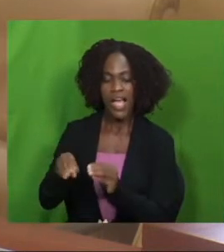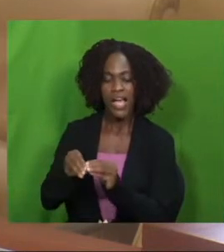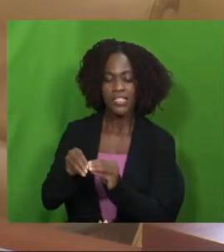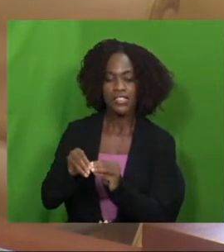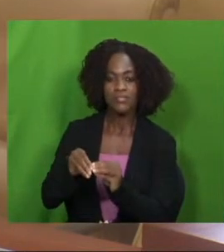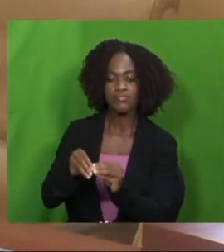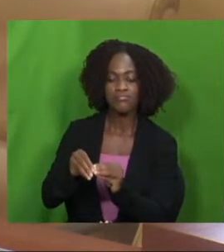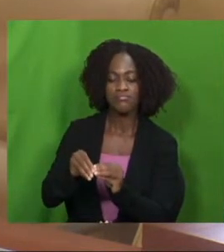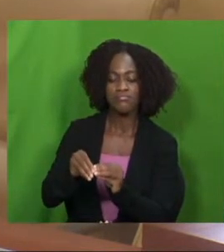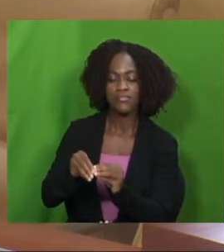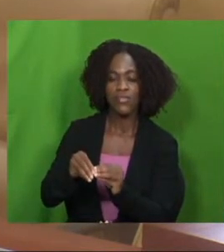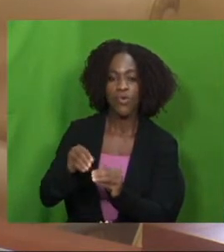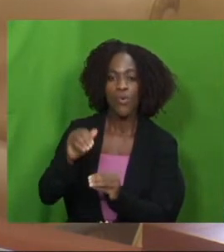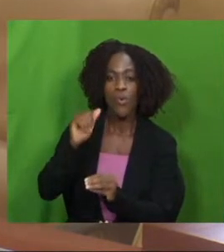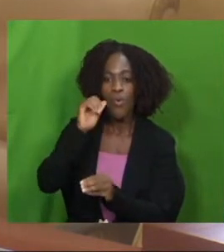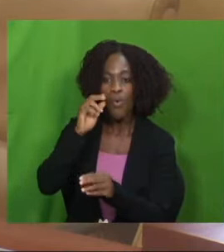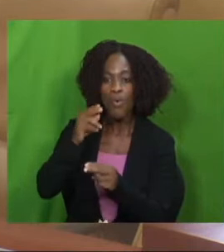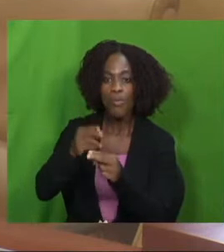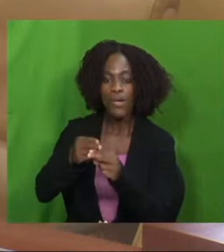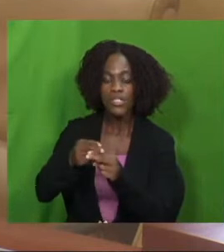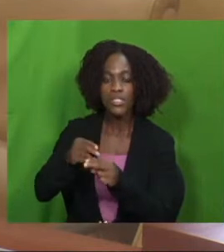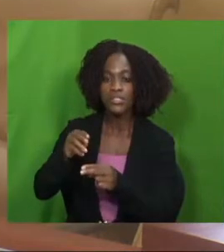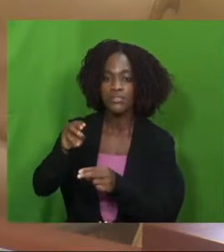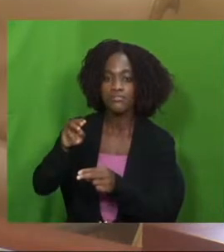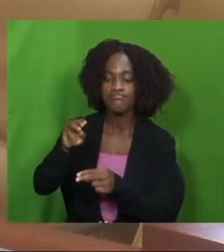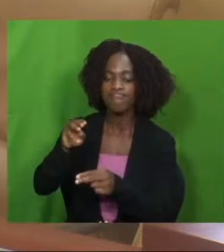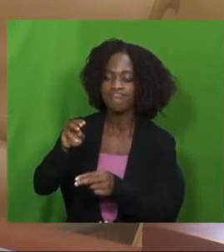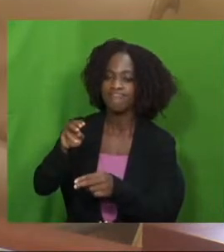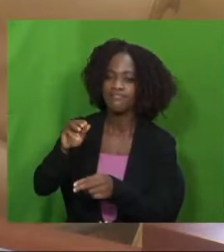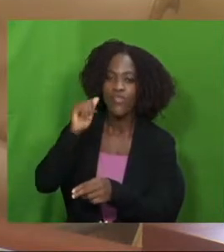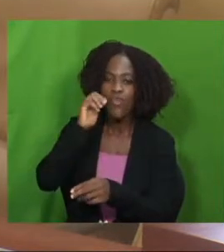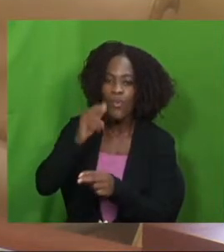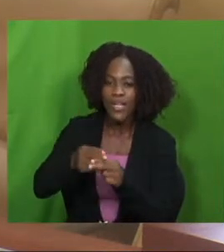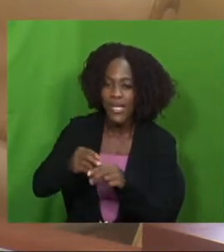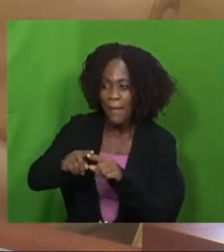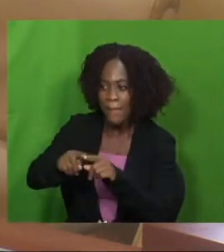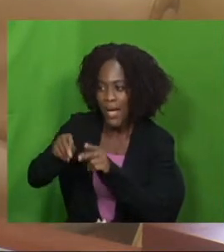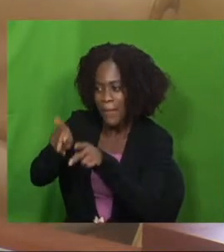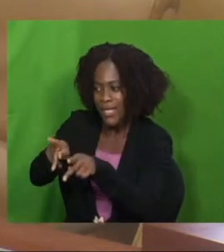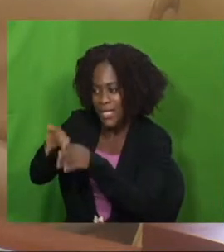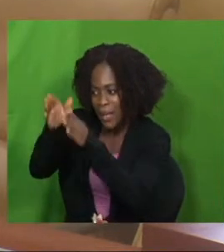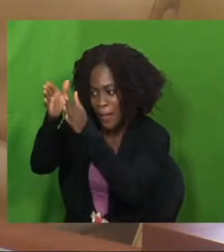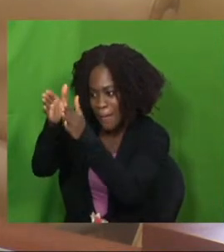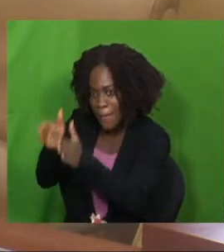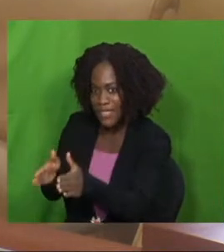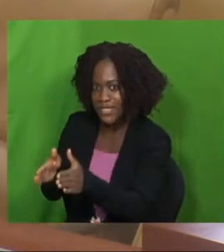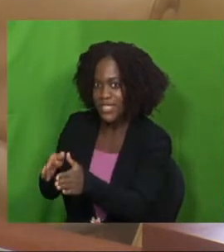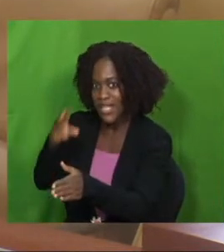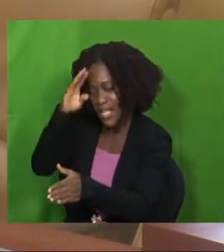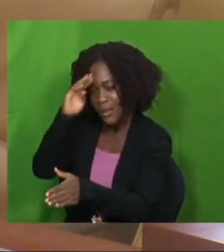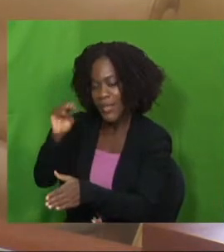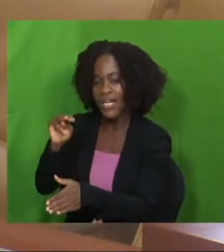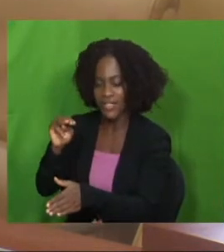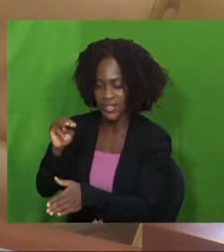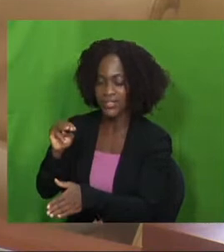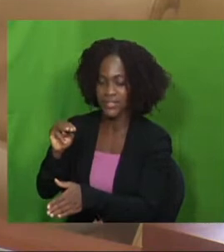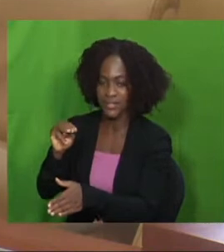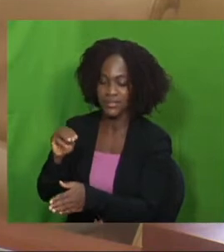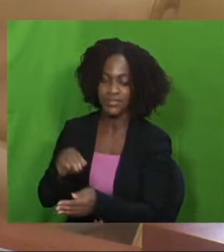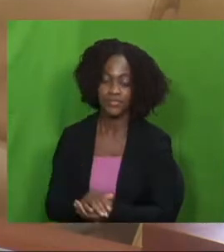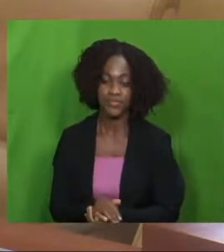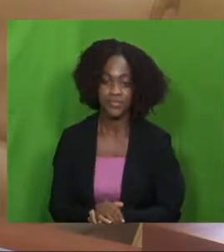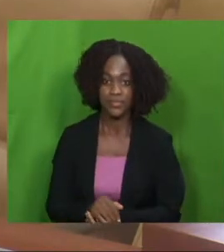Techi. So the Mr. should be deleted. And then the XIII,